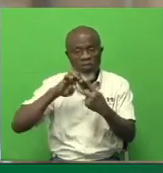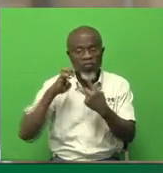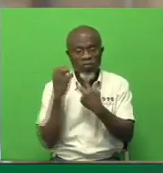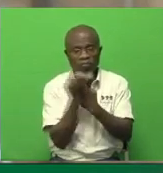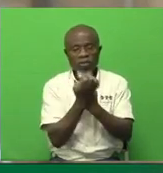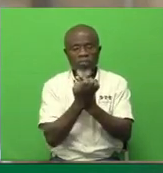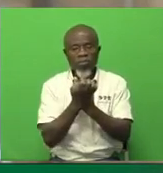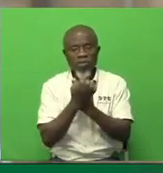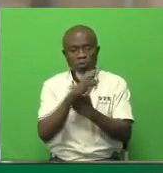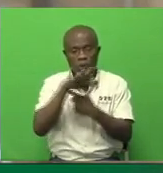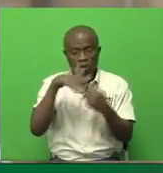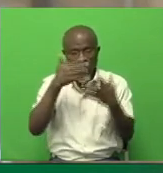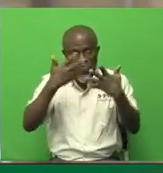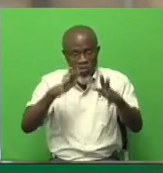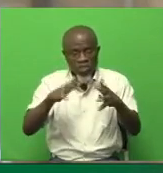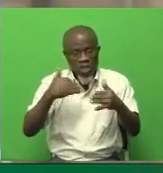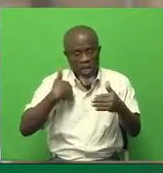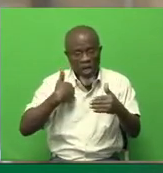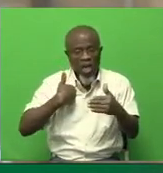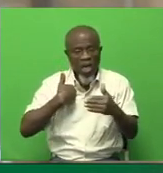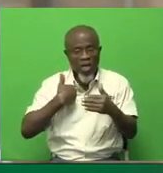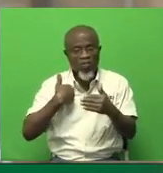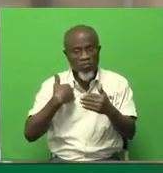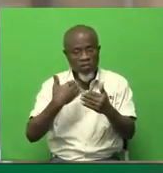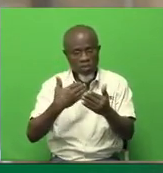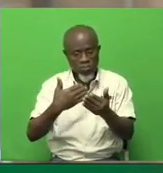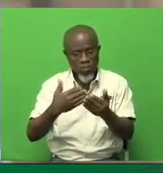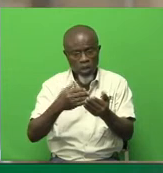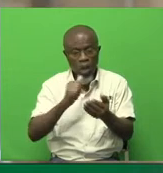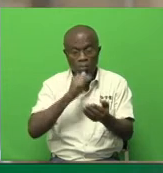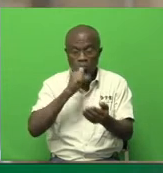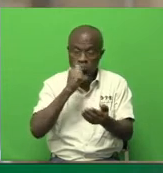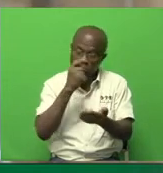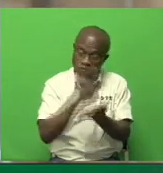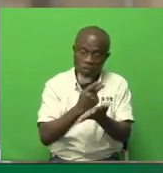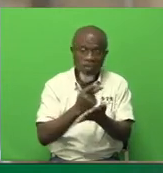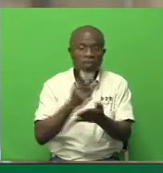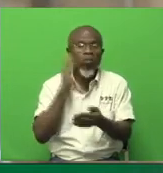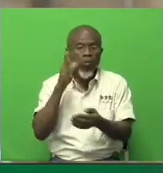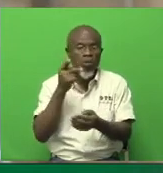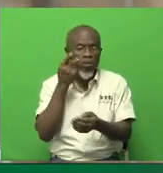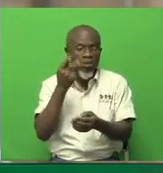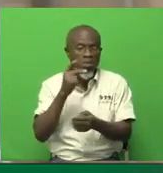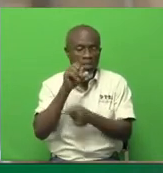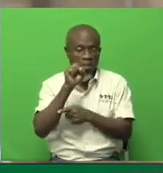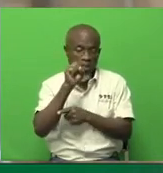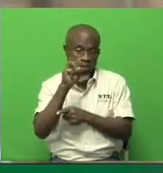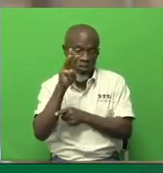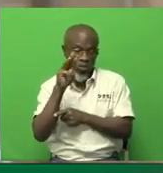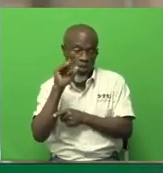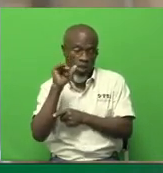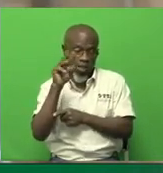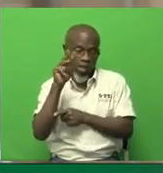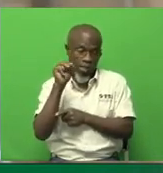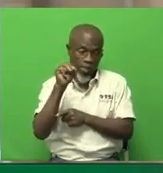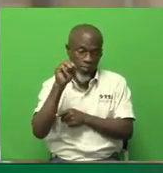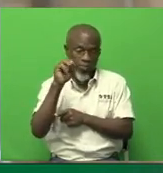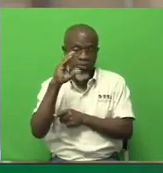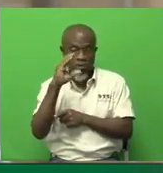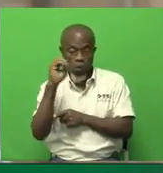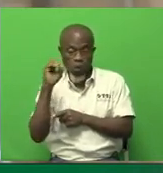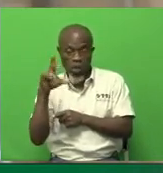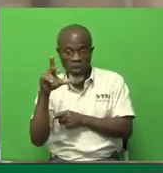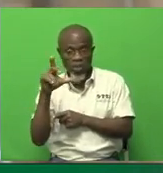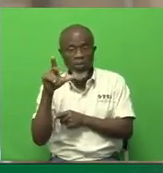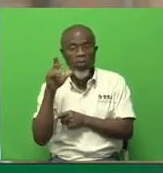approvals and processes are completed I must say that swim call will seek to engage a design build construct